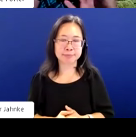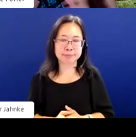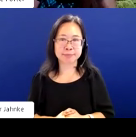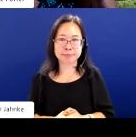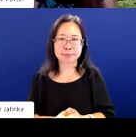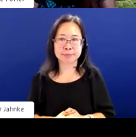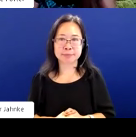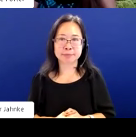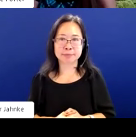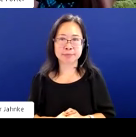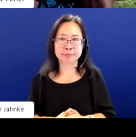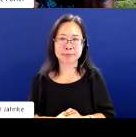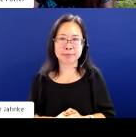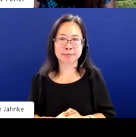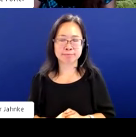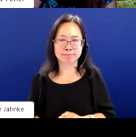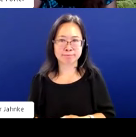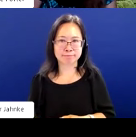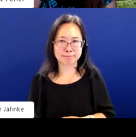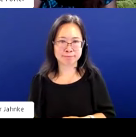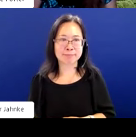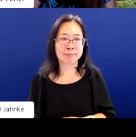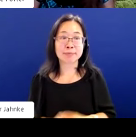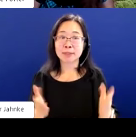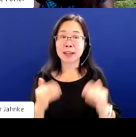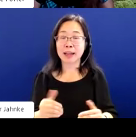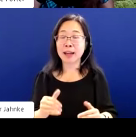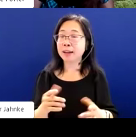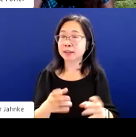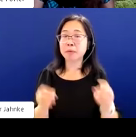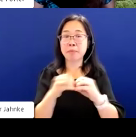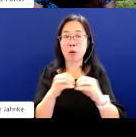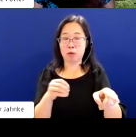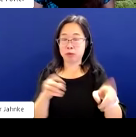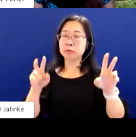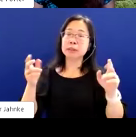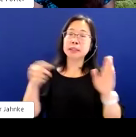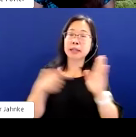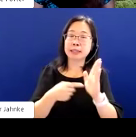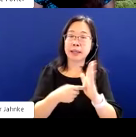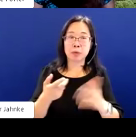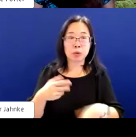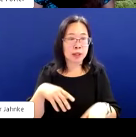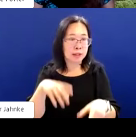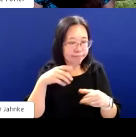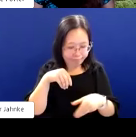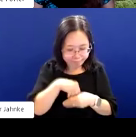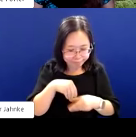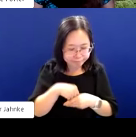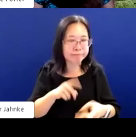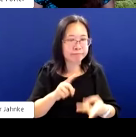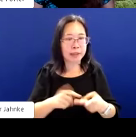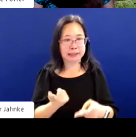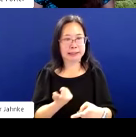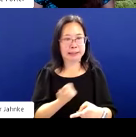And then the topic that we're going to focus on more today is internalized or self-ageism. And I just want